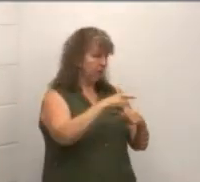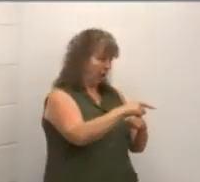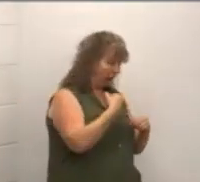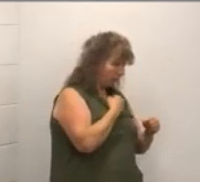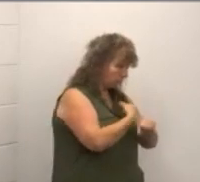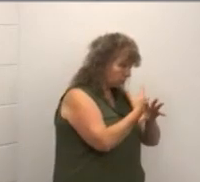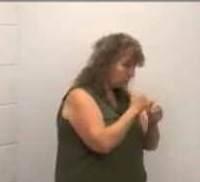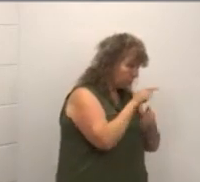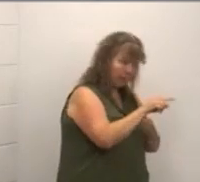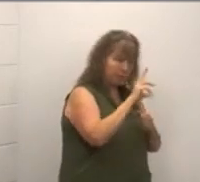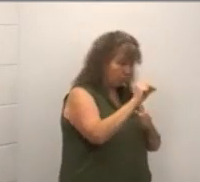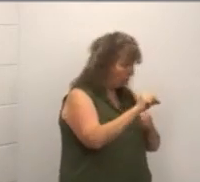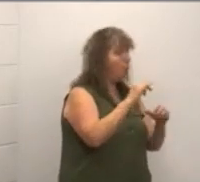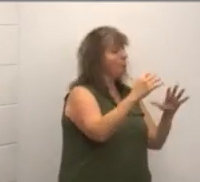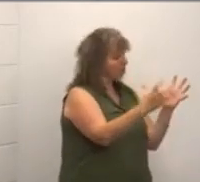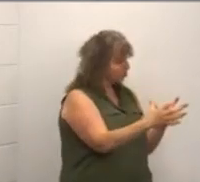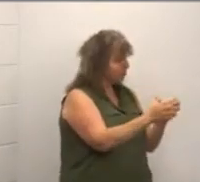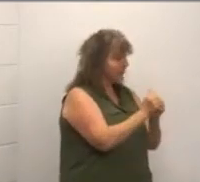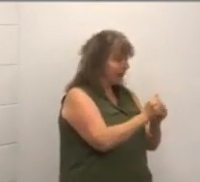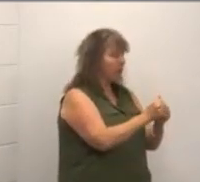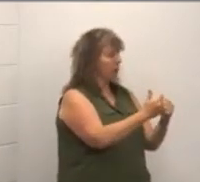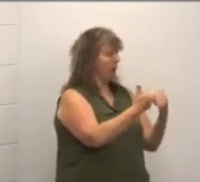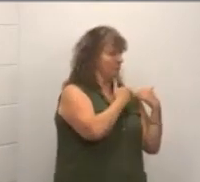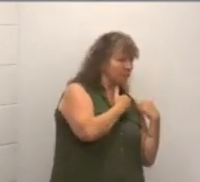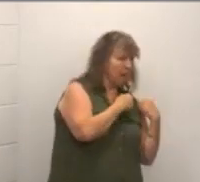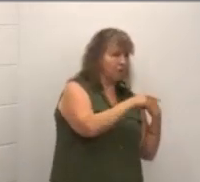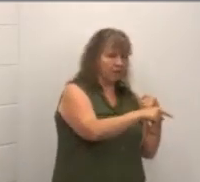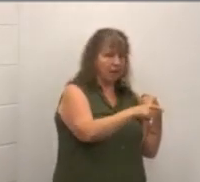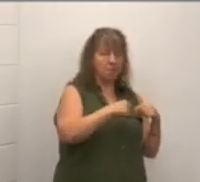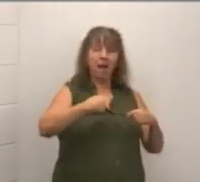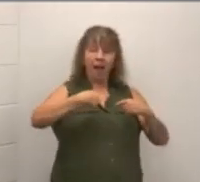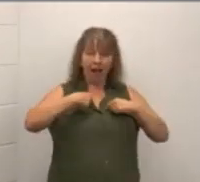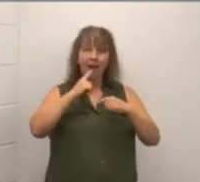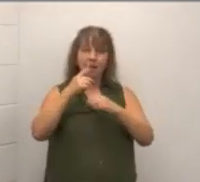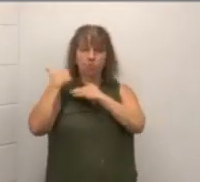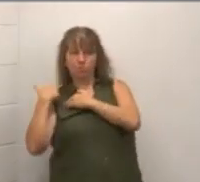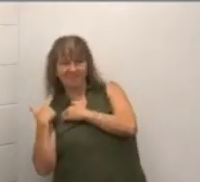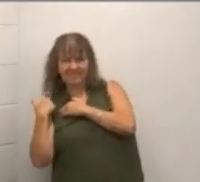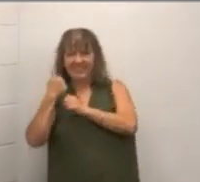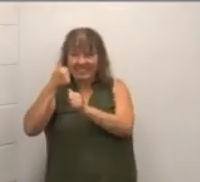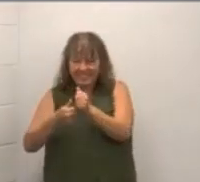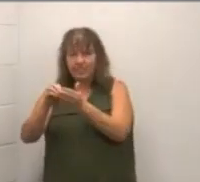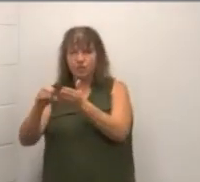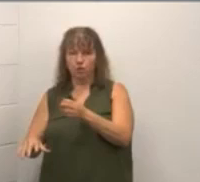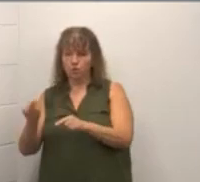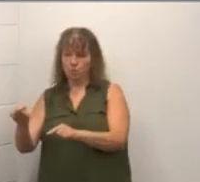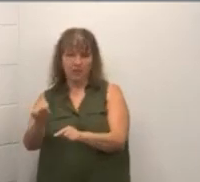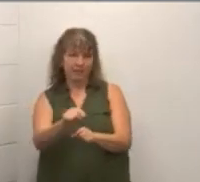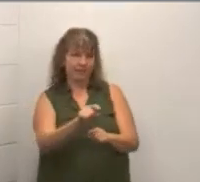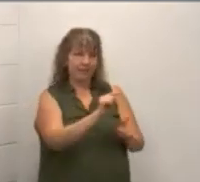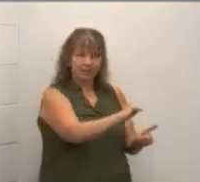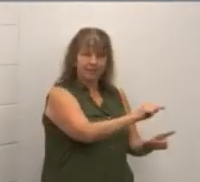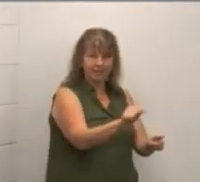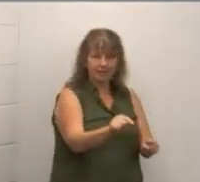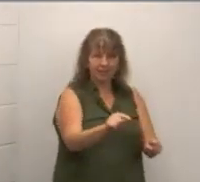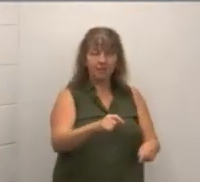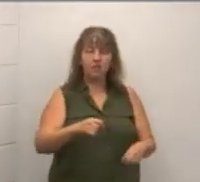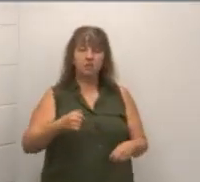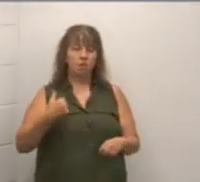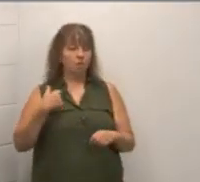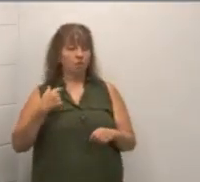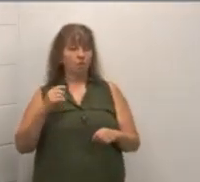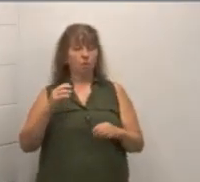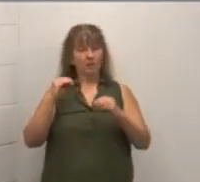environment. You're responsible for interactions and following up with the students. So for pedagogical reasons, we believe that